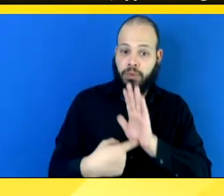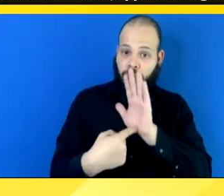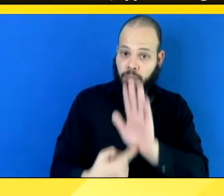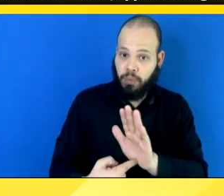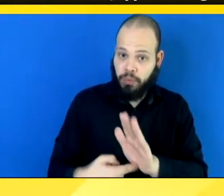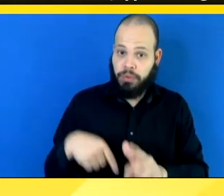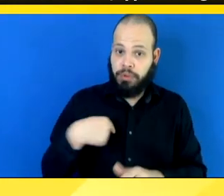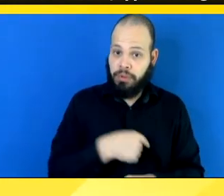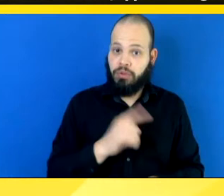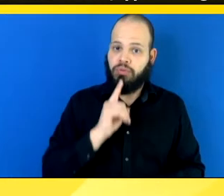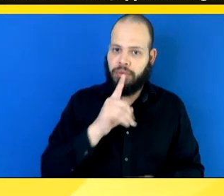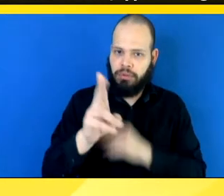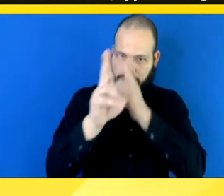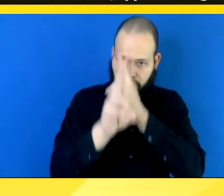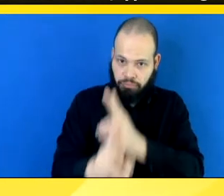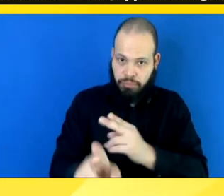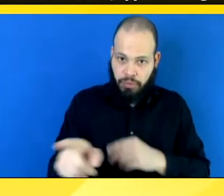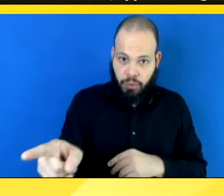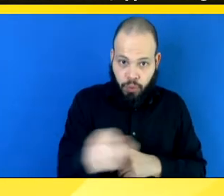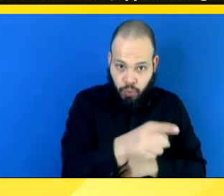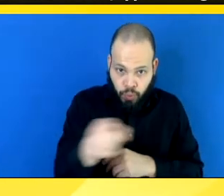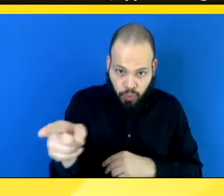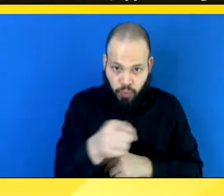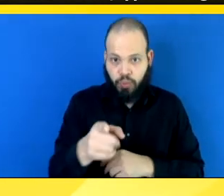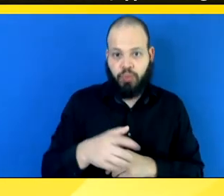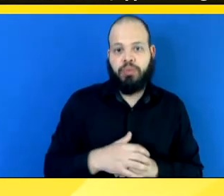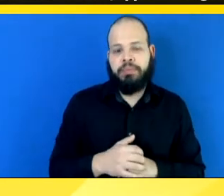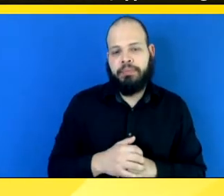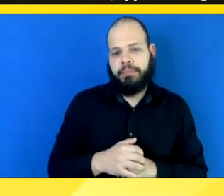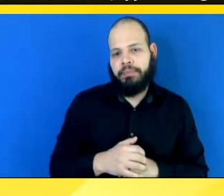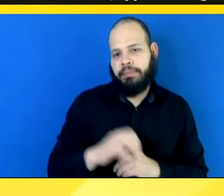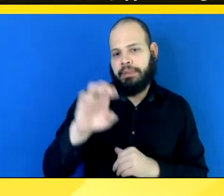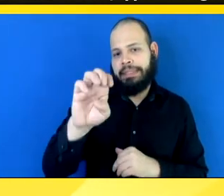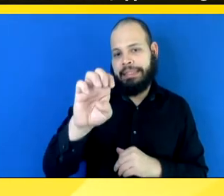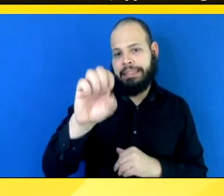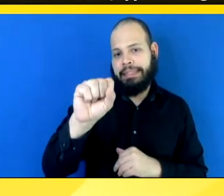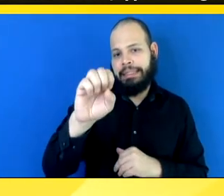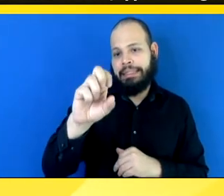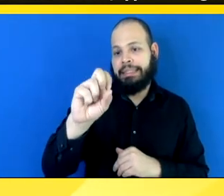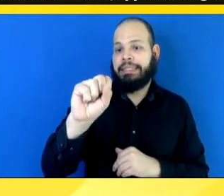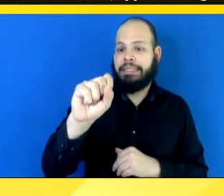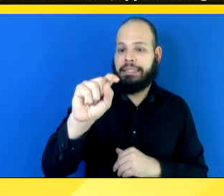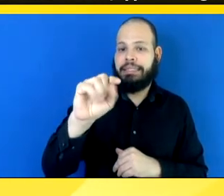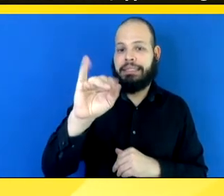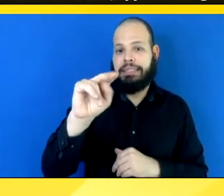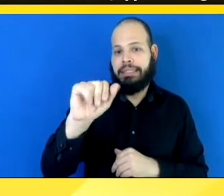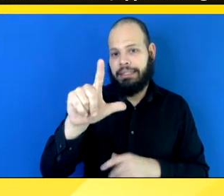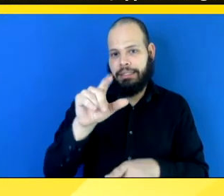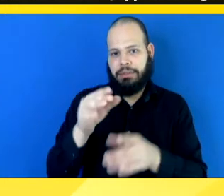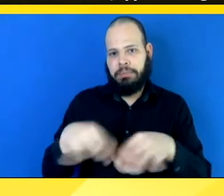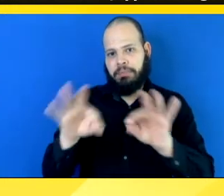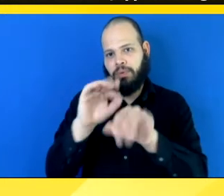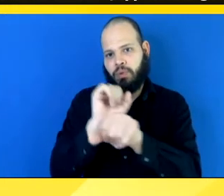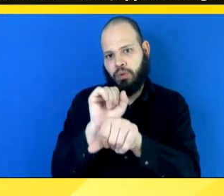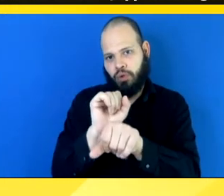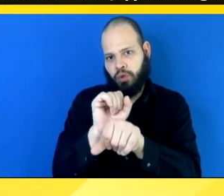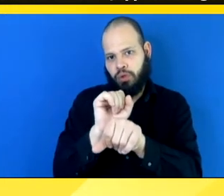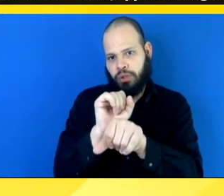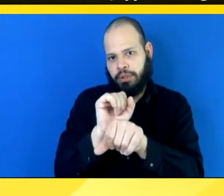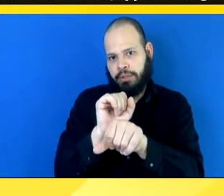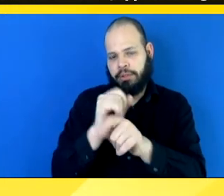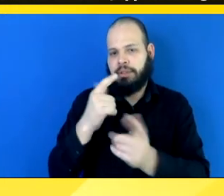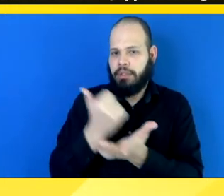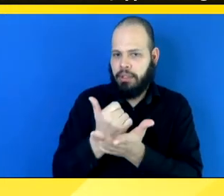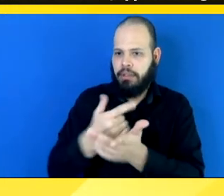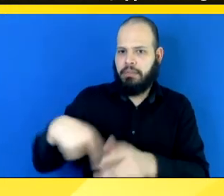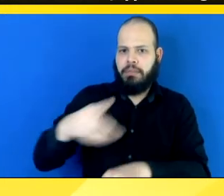to start by making sure they have the freedom to join together to improve their workers, their workplaces. And we have to